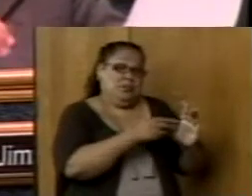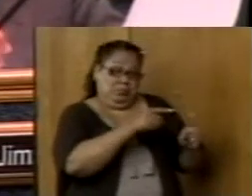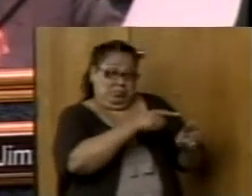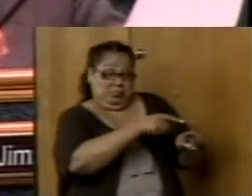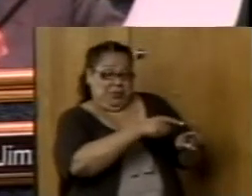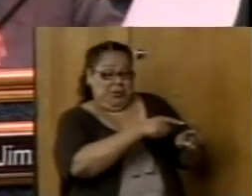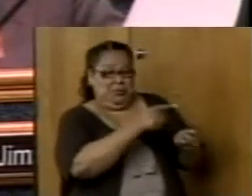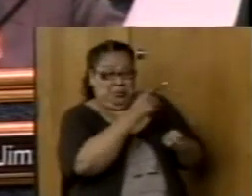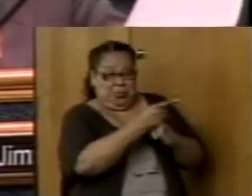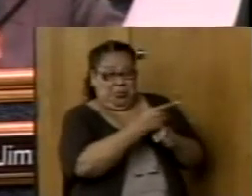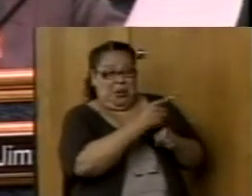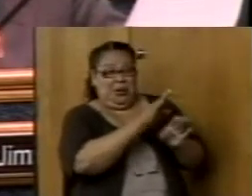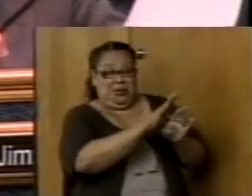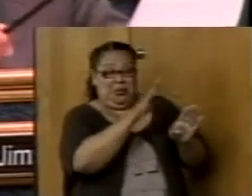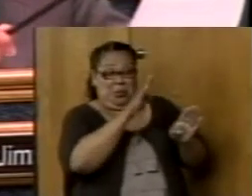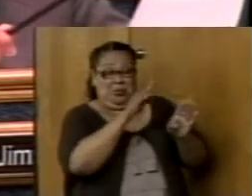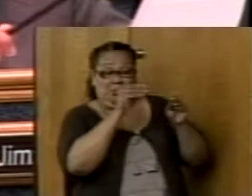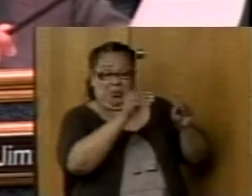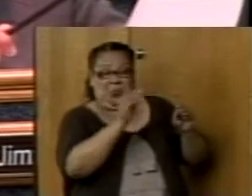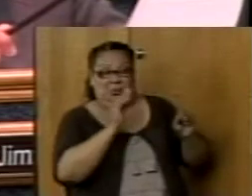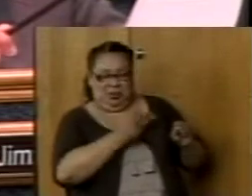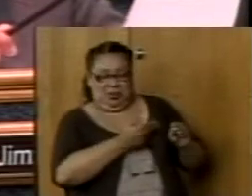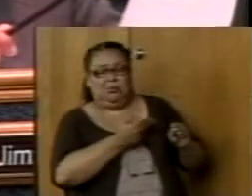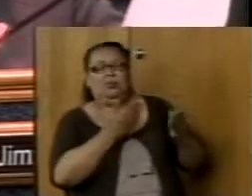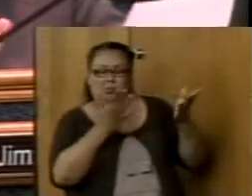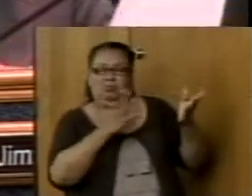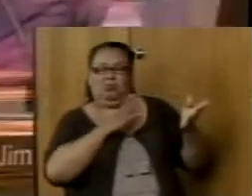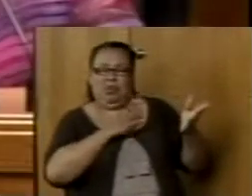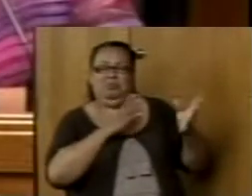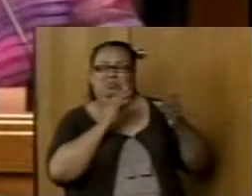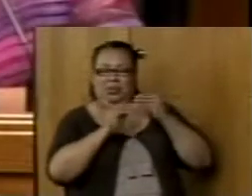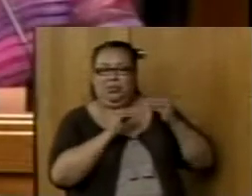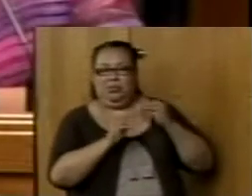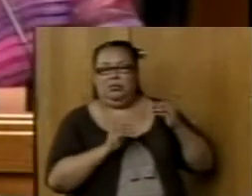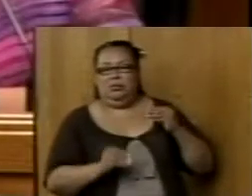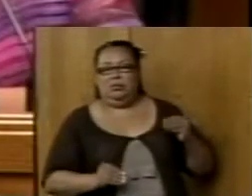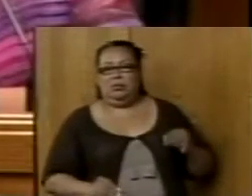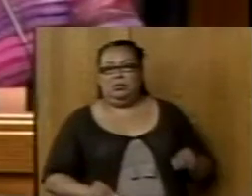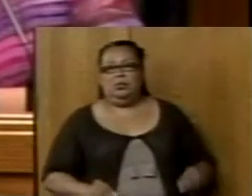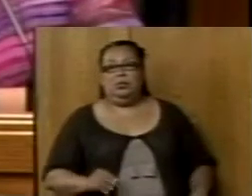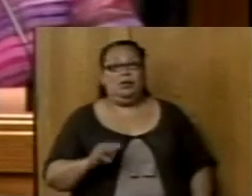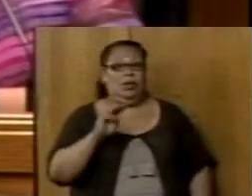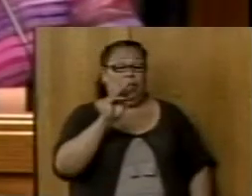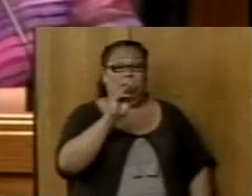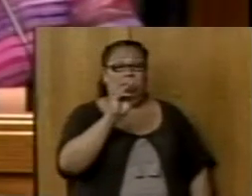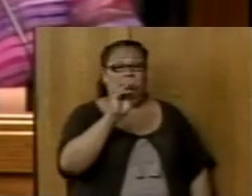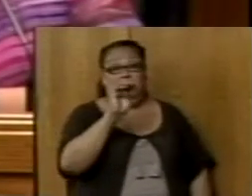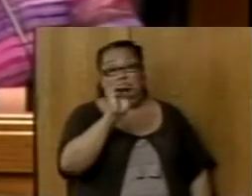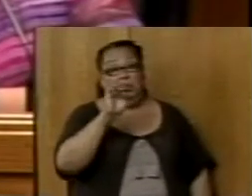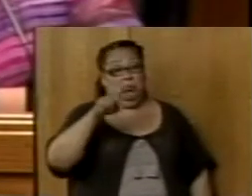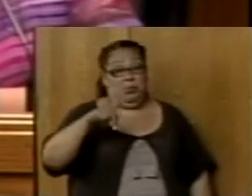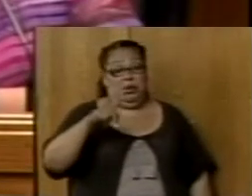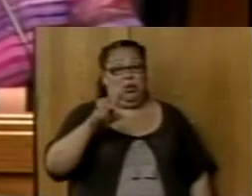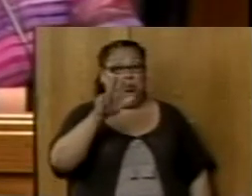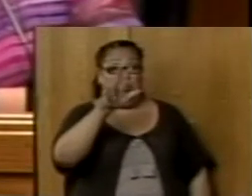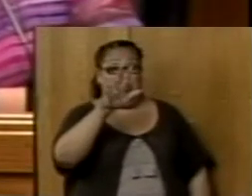that's the door that they sold us. Okay, and on MEP, the 3, 5, and 8.